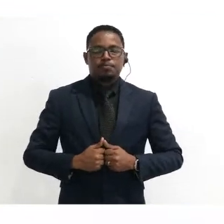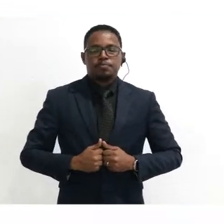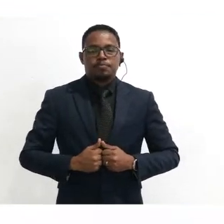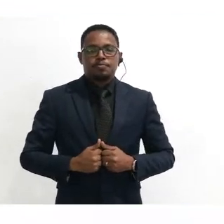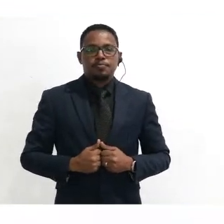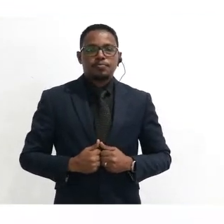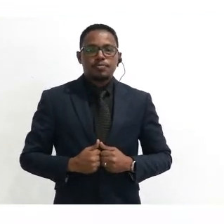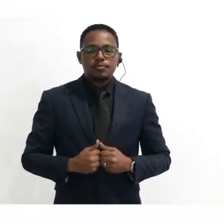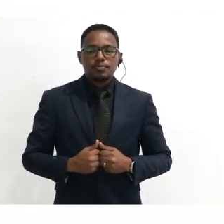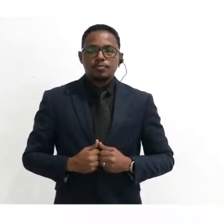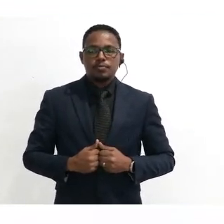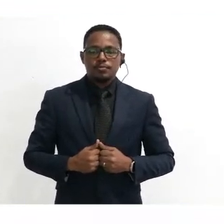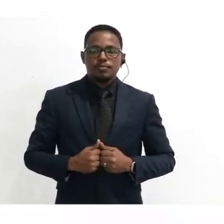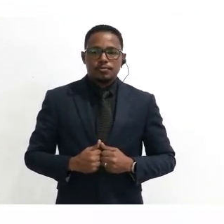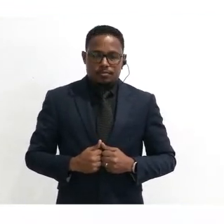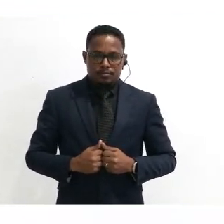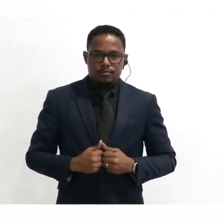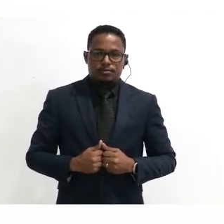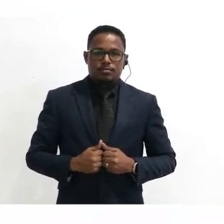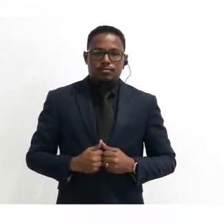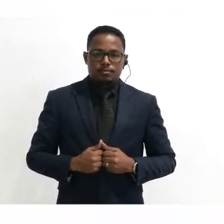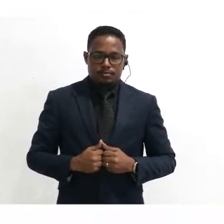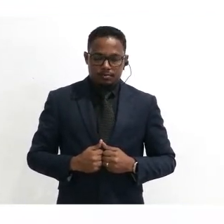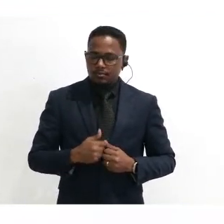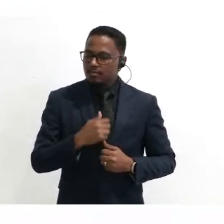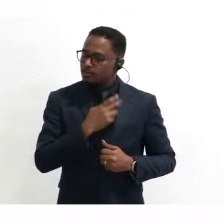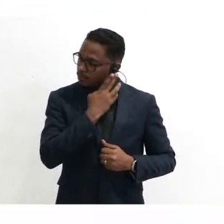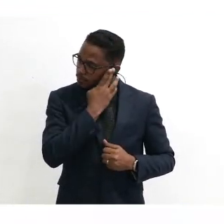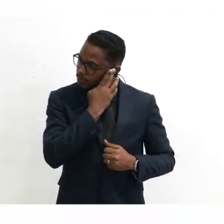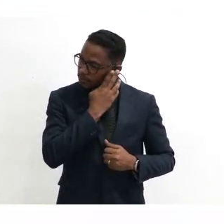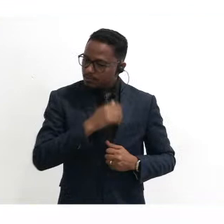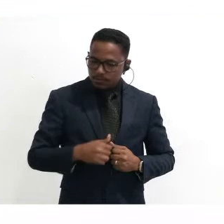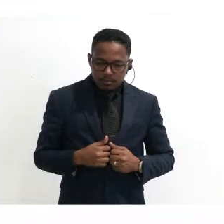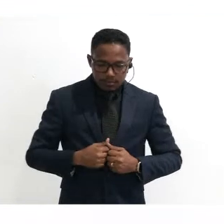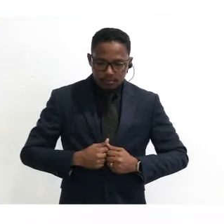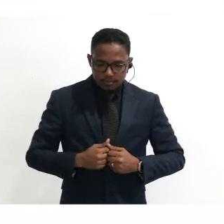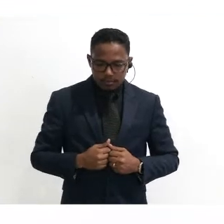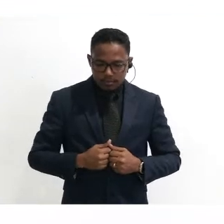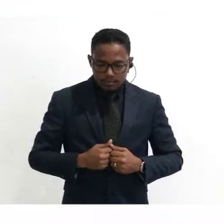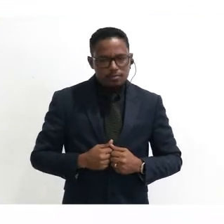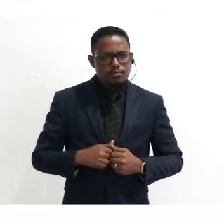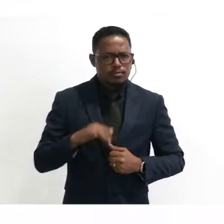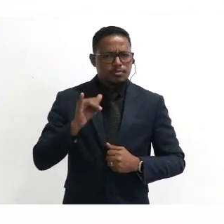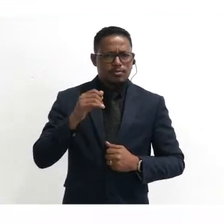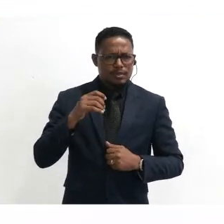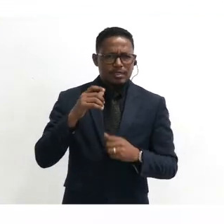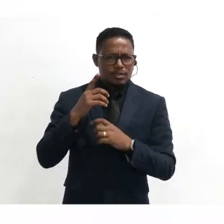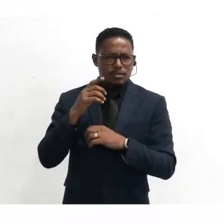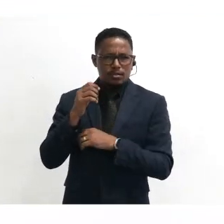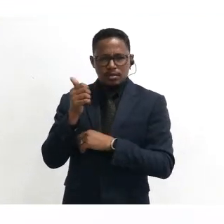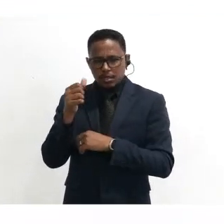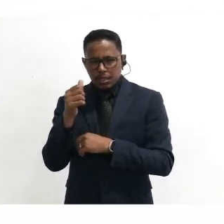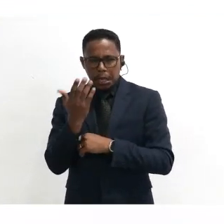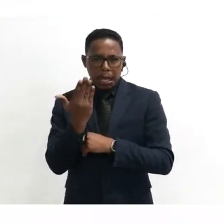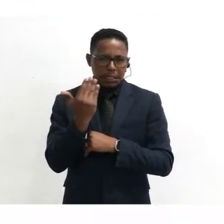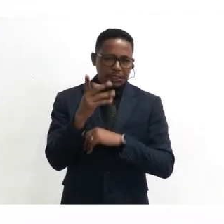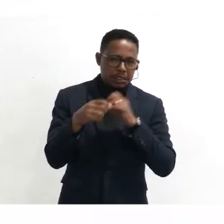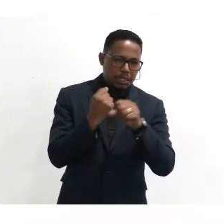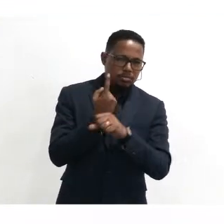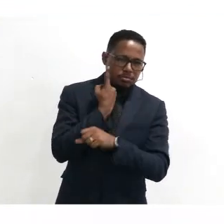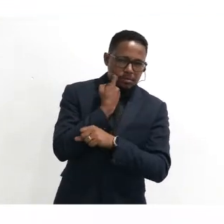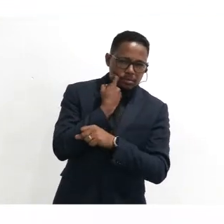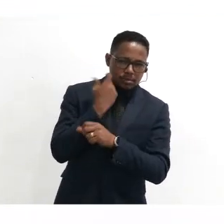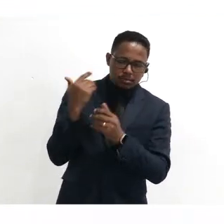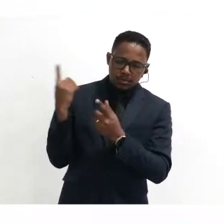So one of the interesting trends over the last 10, 15 years is that what used to be just the